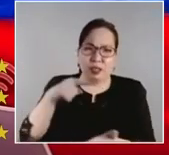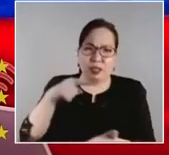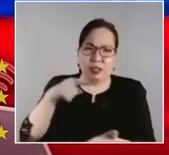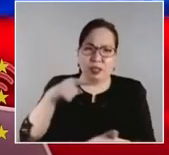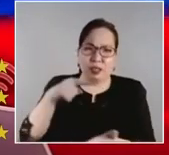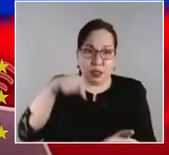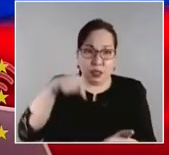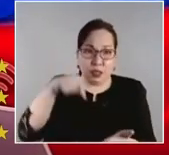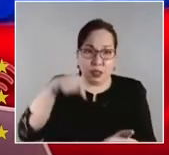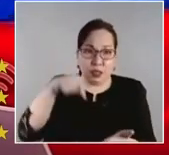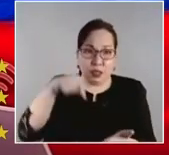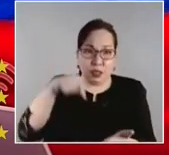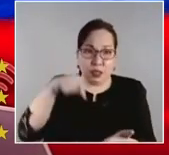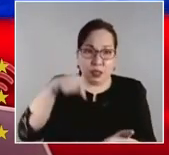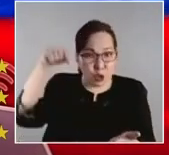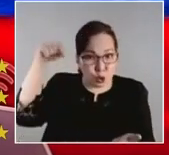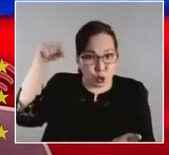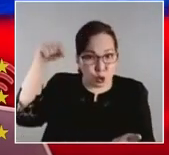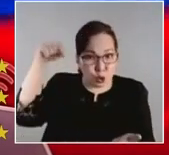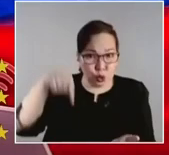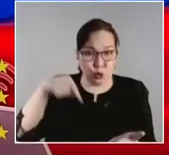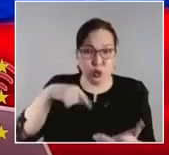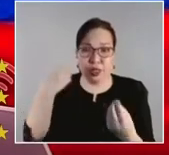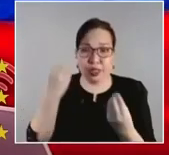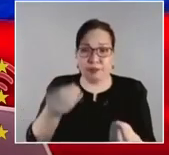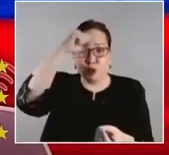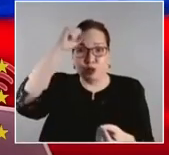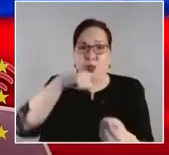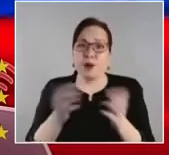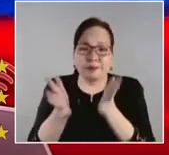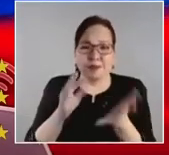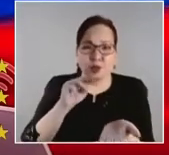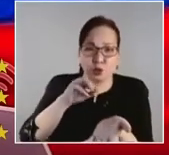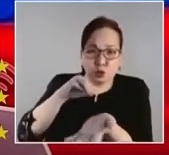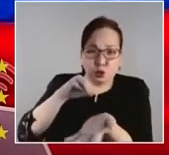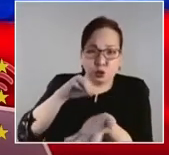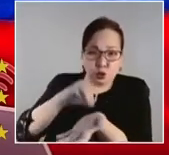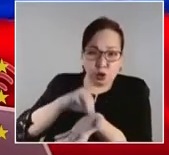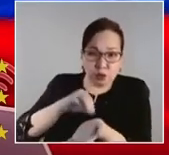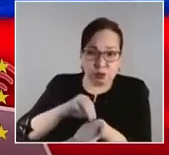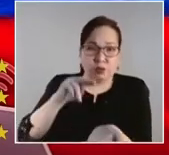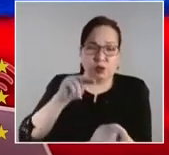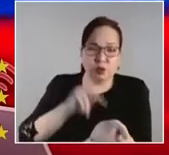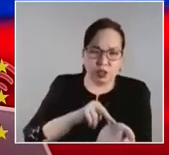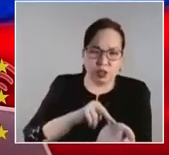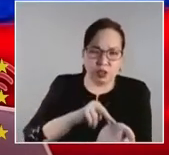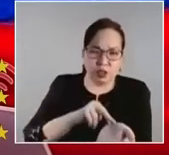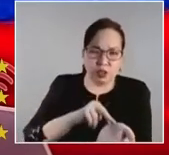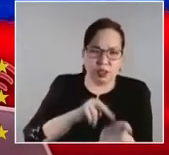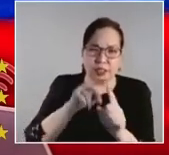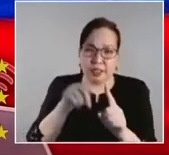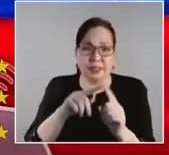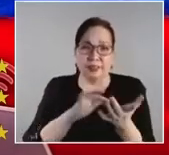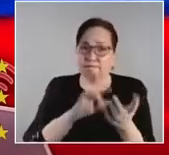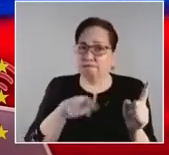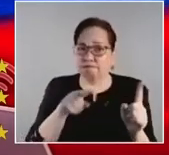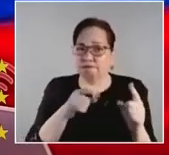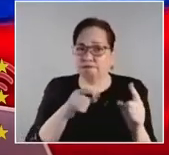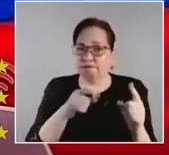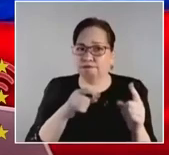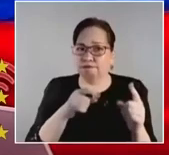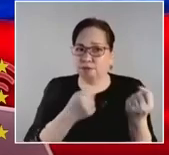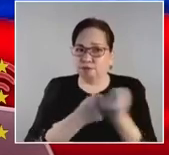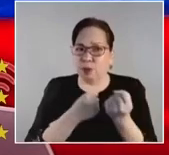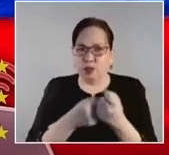more doctors, nurses, and other medical practitioners, that would be the long-term solution. When it comes to hospitals, so the